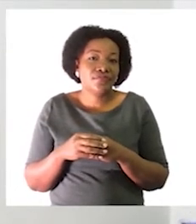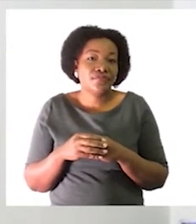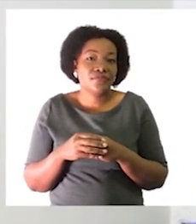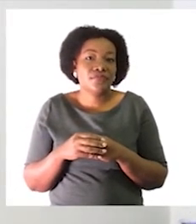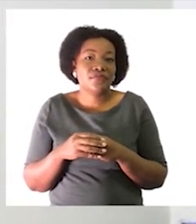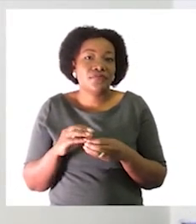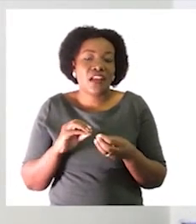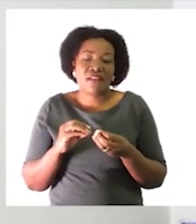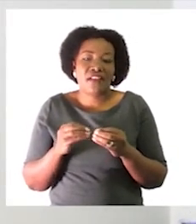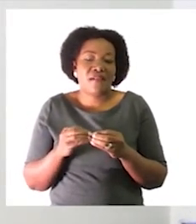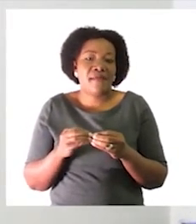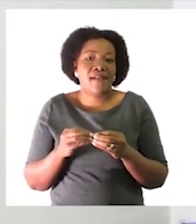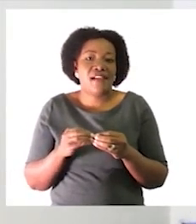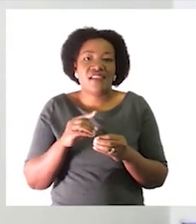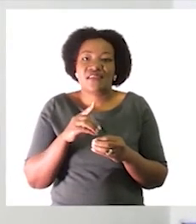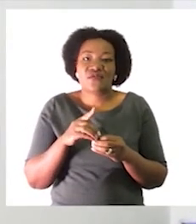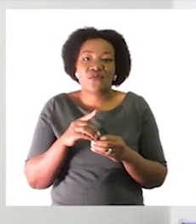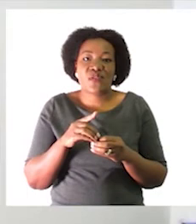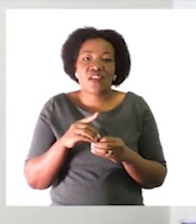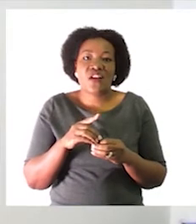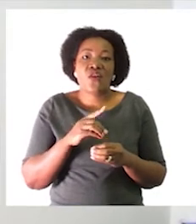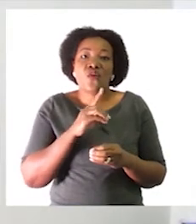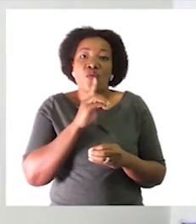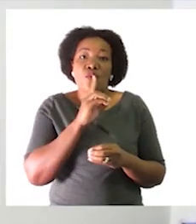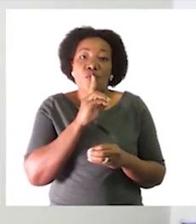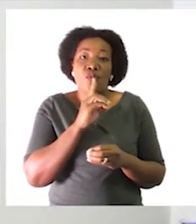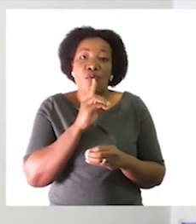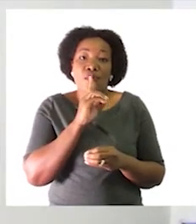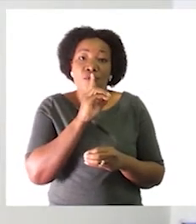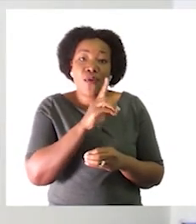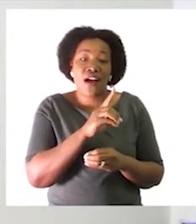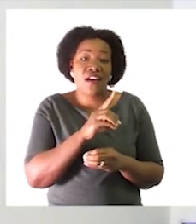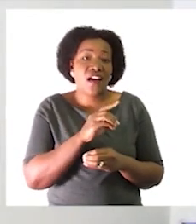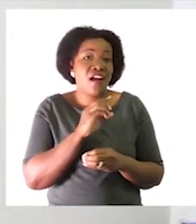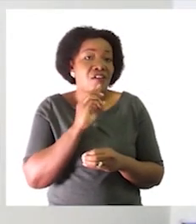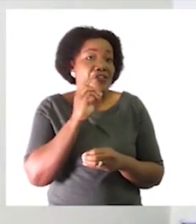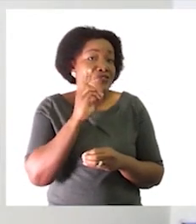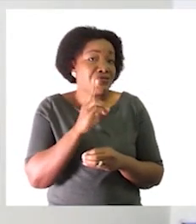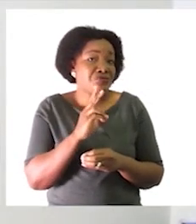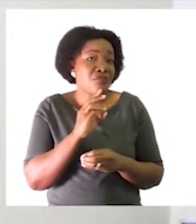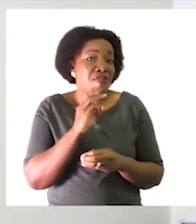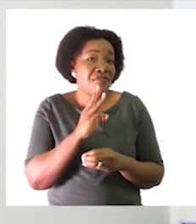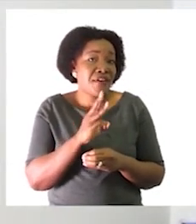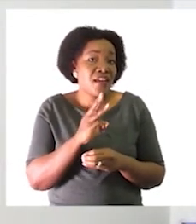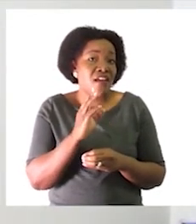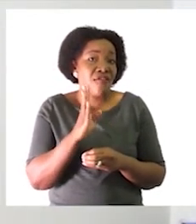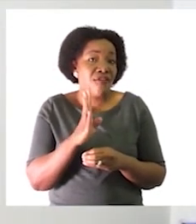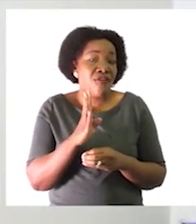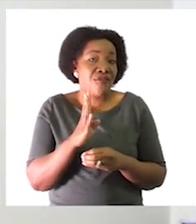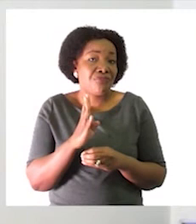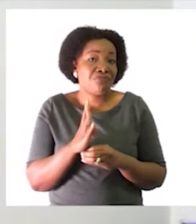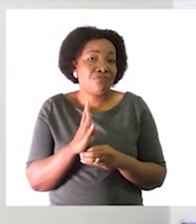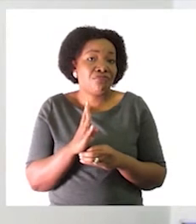number ends with the following numbers here, whenever it ends with a 1, 2, 3, or